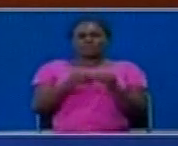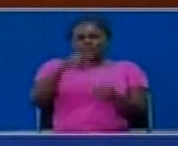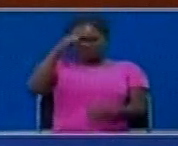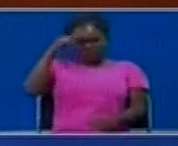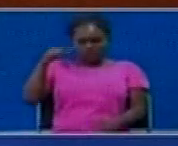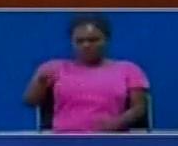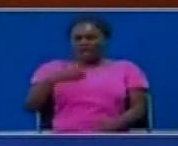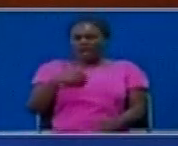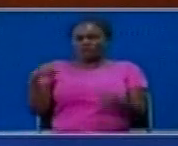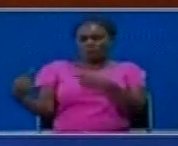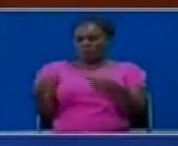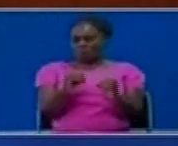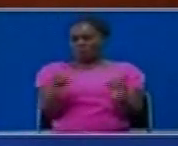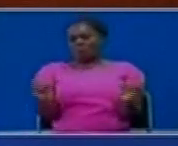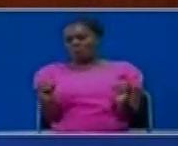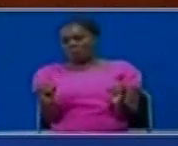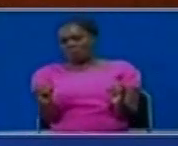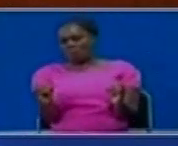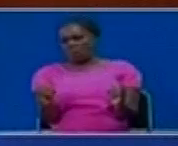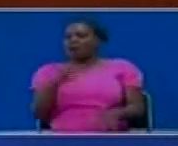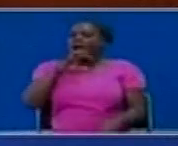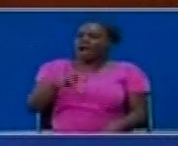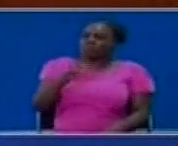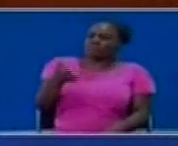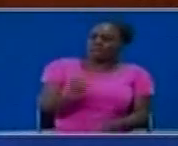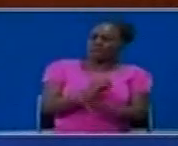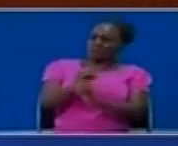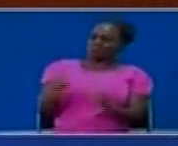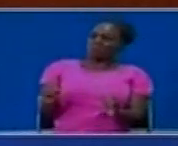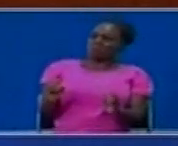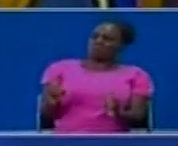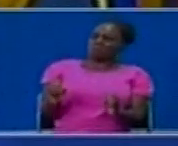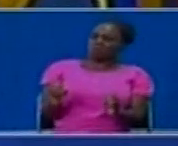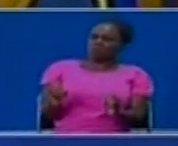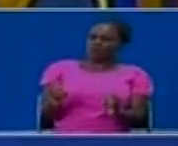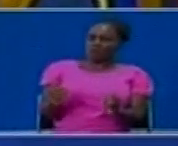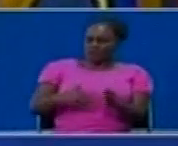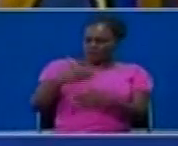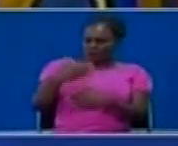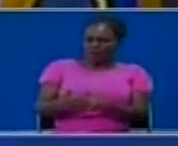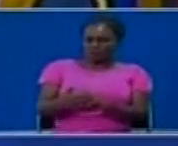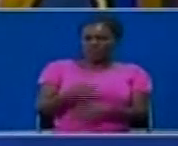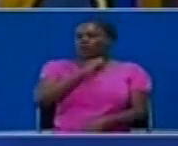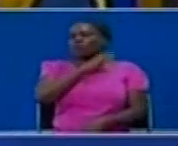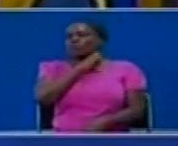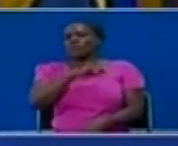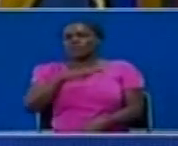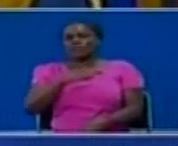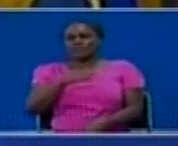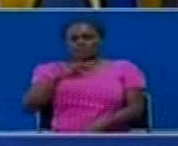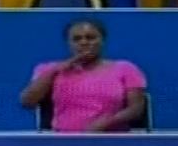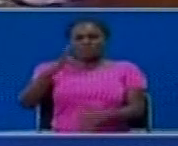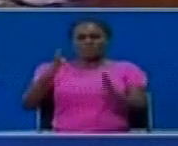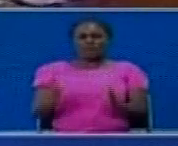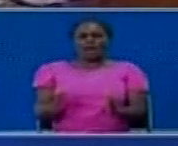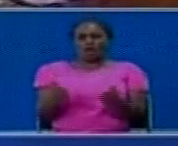no chaos, there are no insults, there are no intrigues. After the protest from senators, the Speaker had